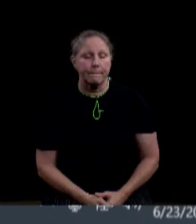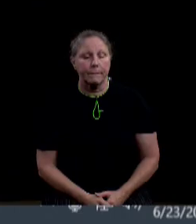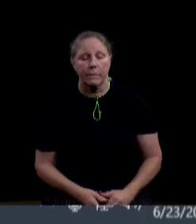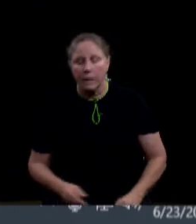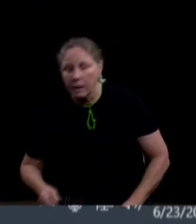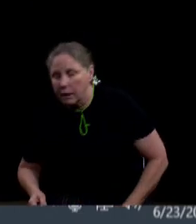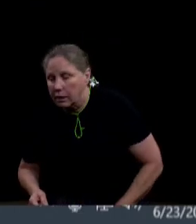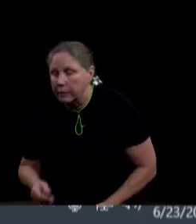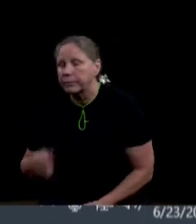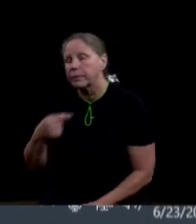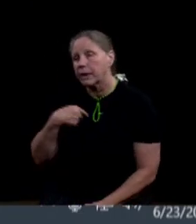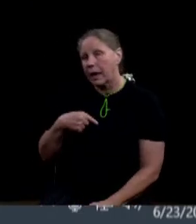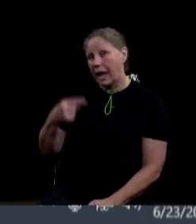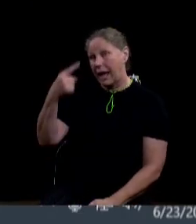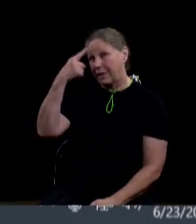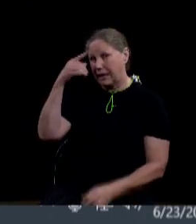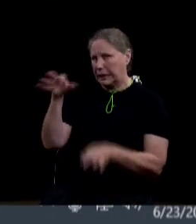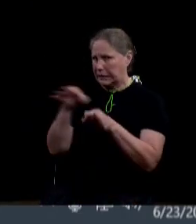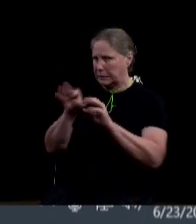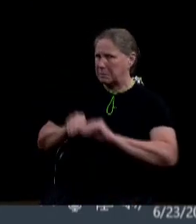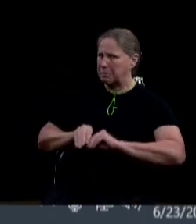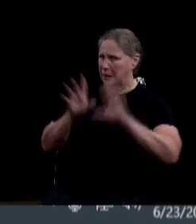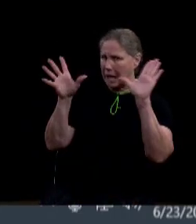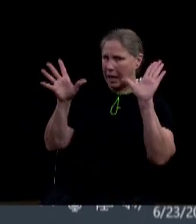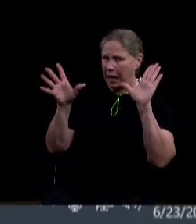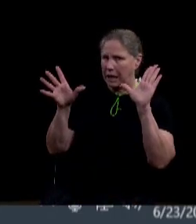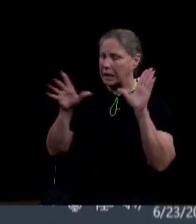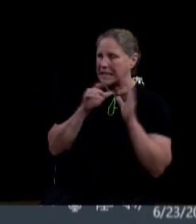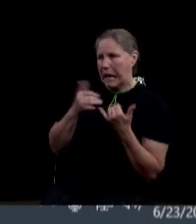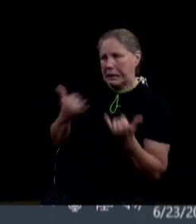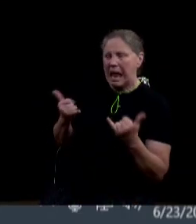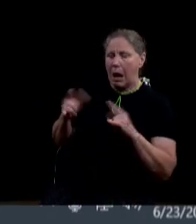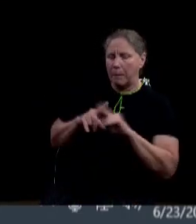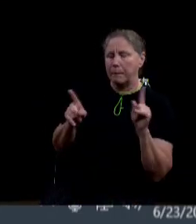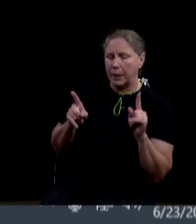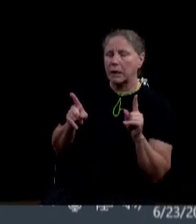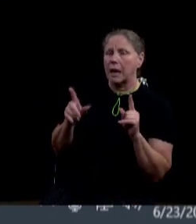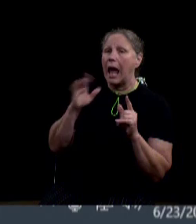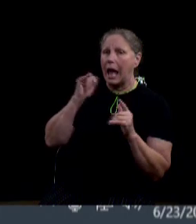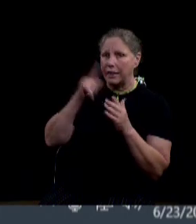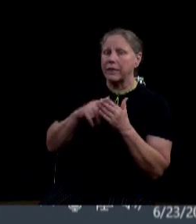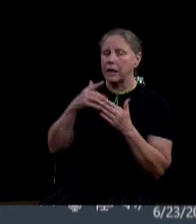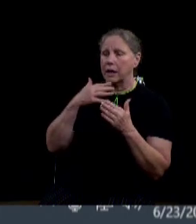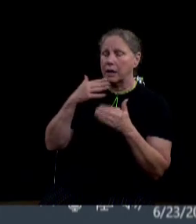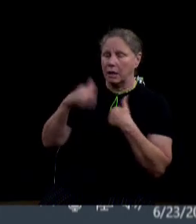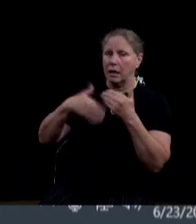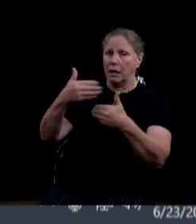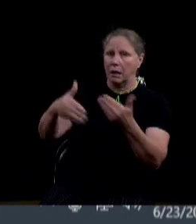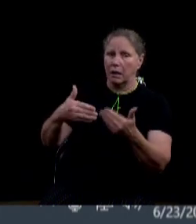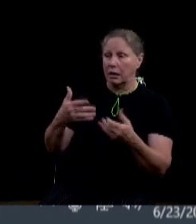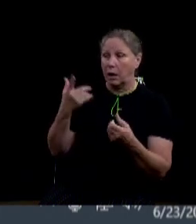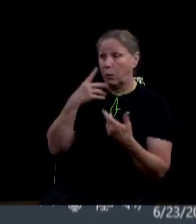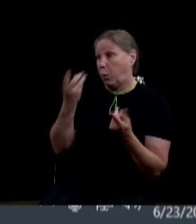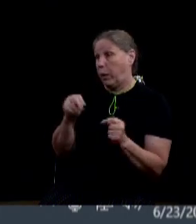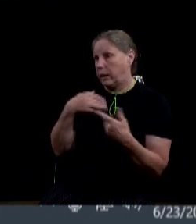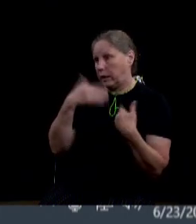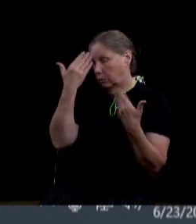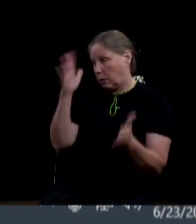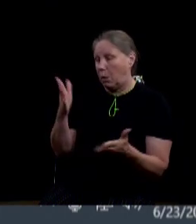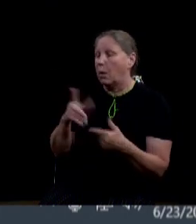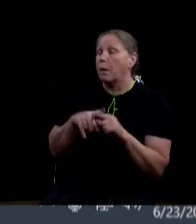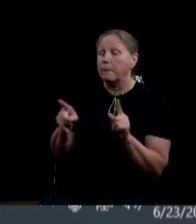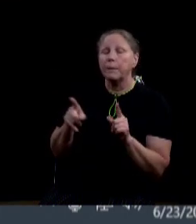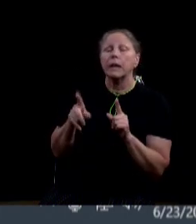to do it in this moment, but at some point, and if not now, I don't know when, but we need to clarify that, because I think there's a lot of confusion